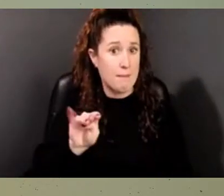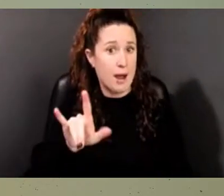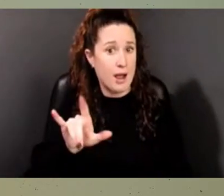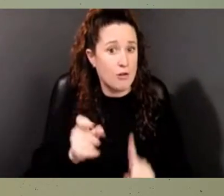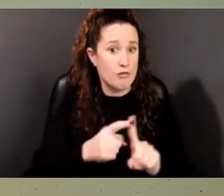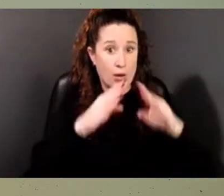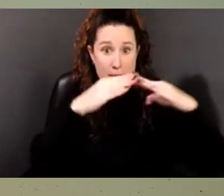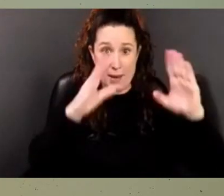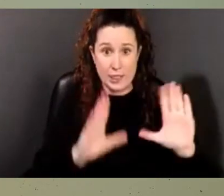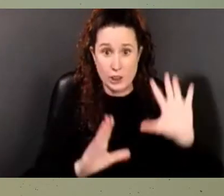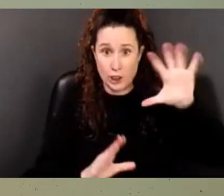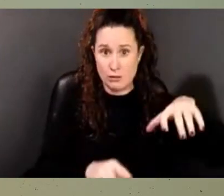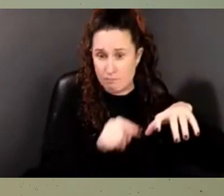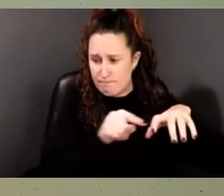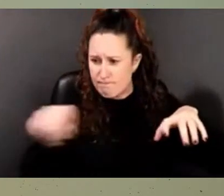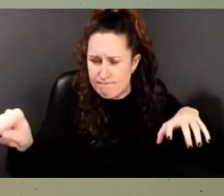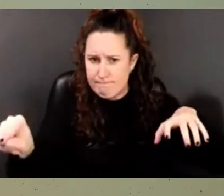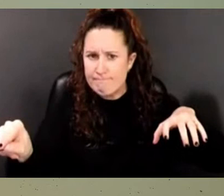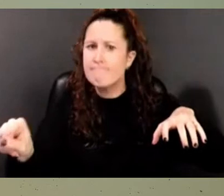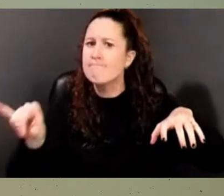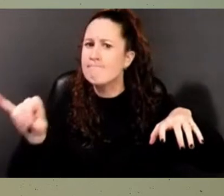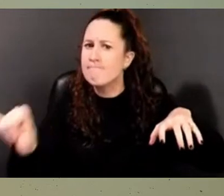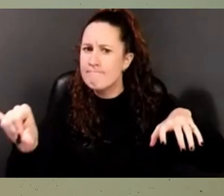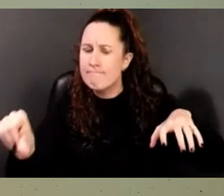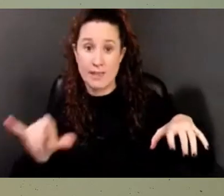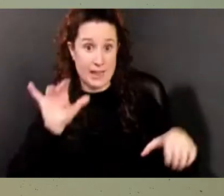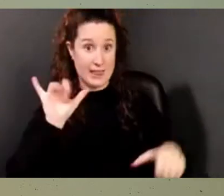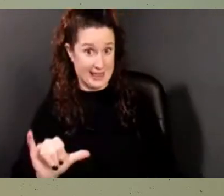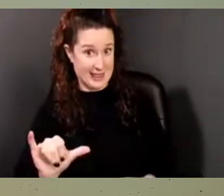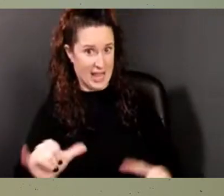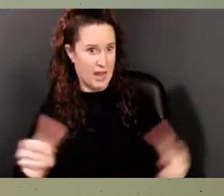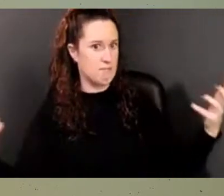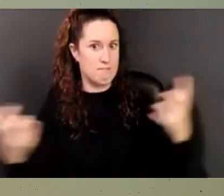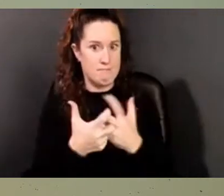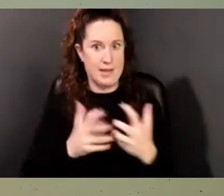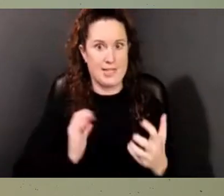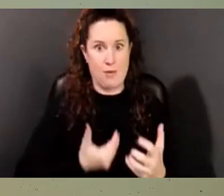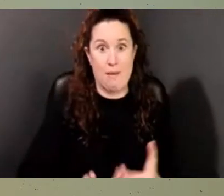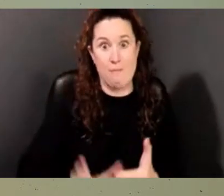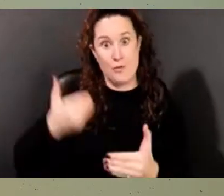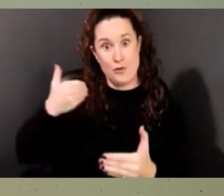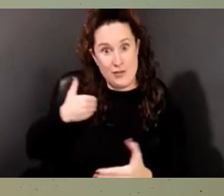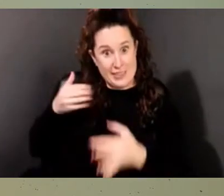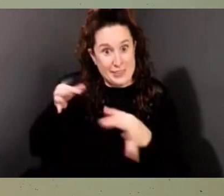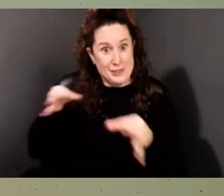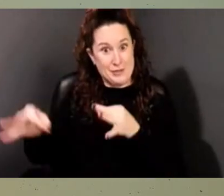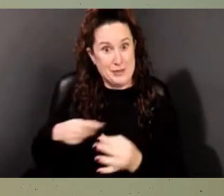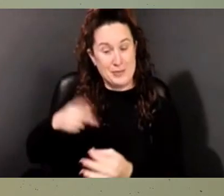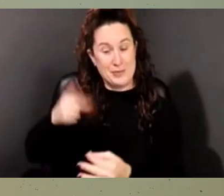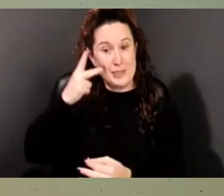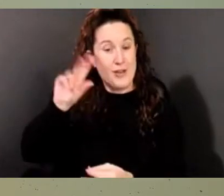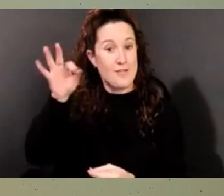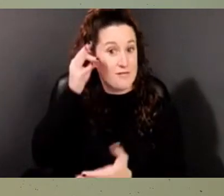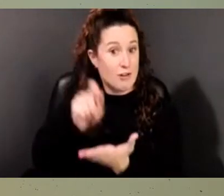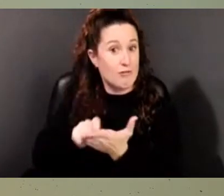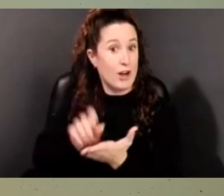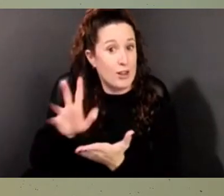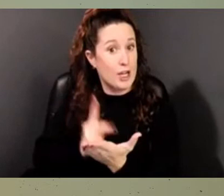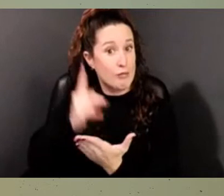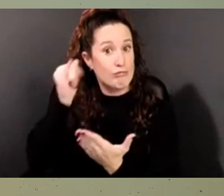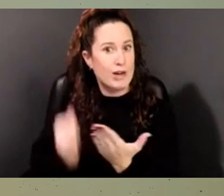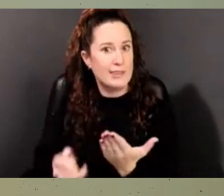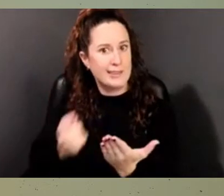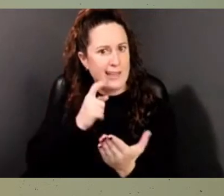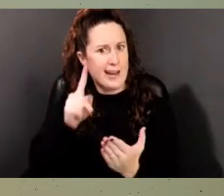And that location matched the description described of the location described in the Federal Writers Project and in